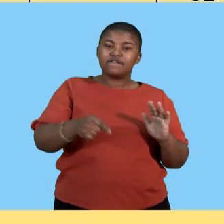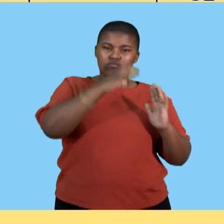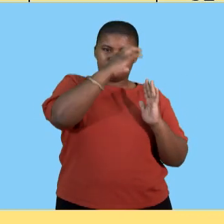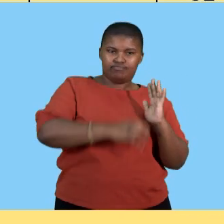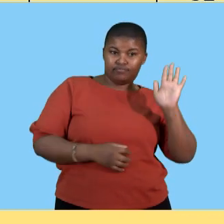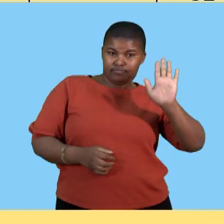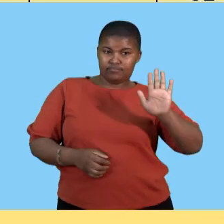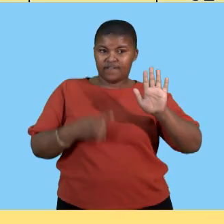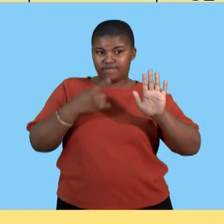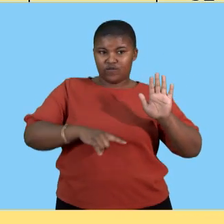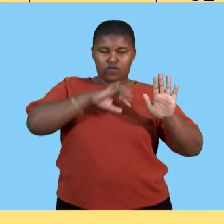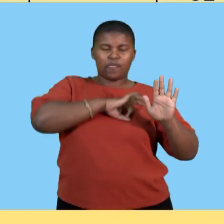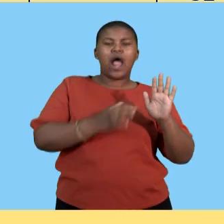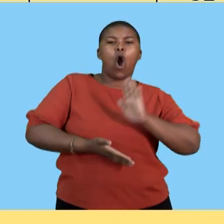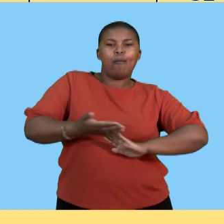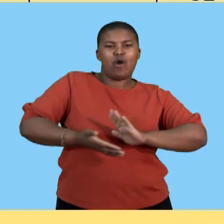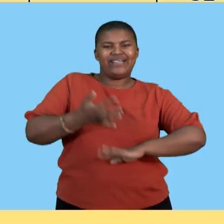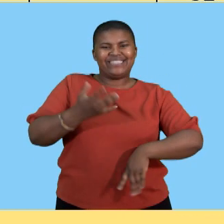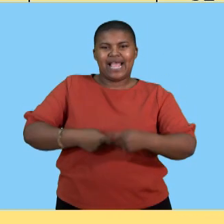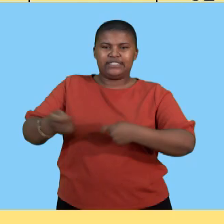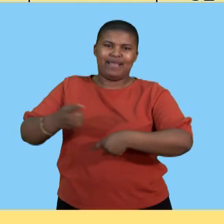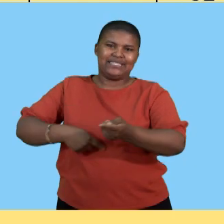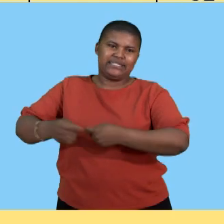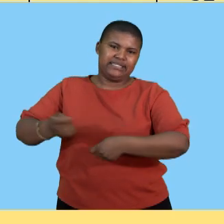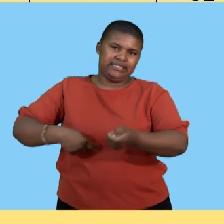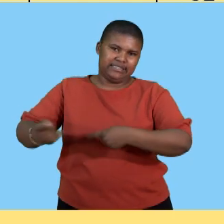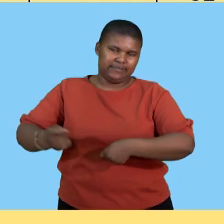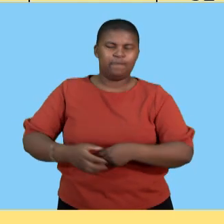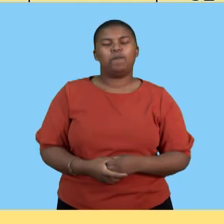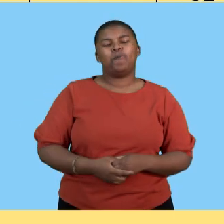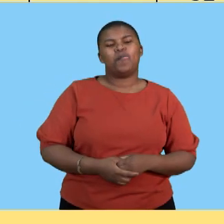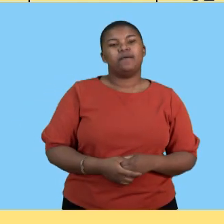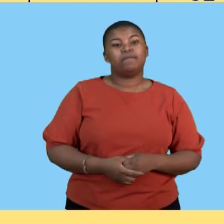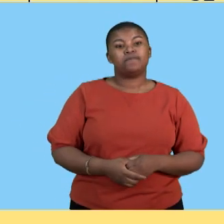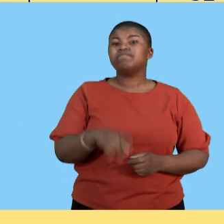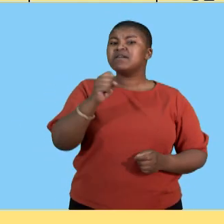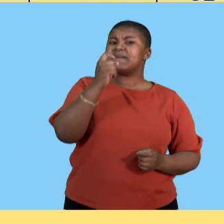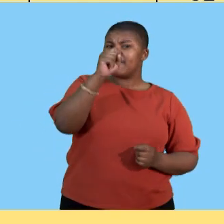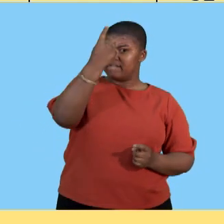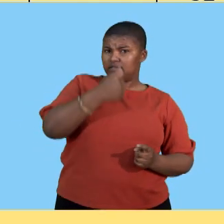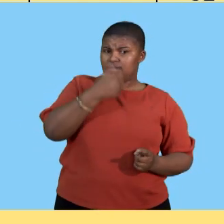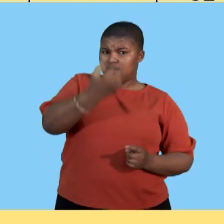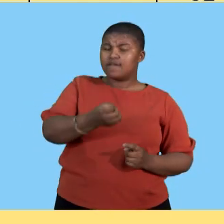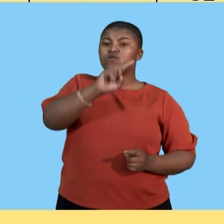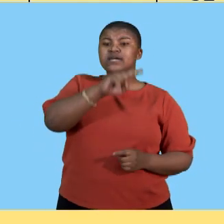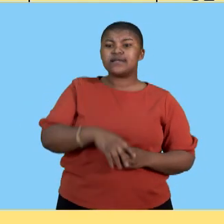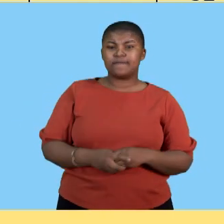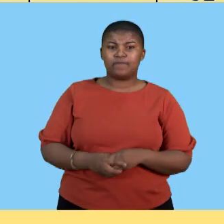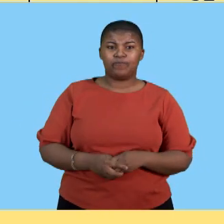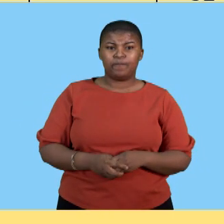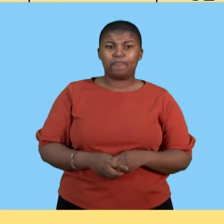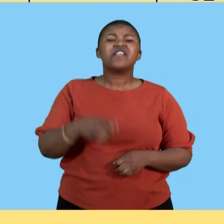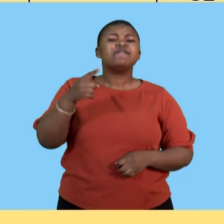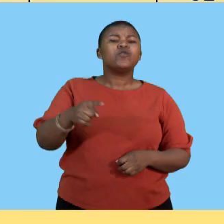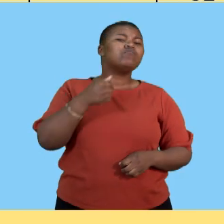comprehensive income under operating expenses. So the first one that I have is for